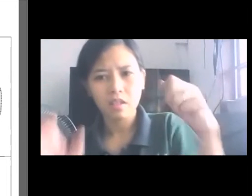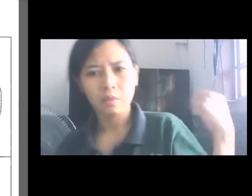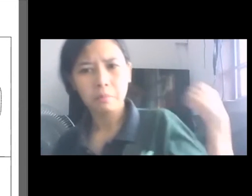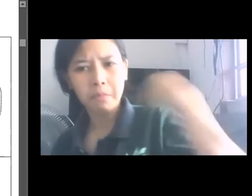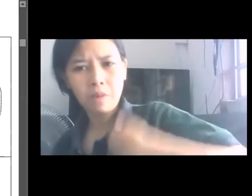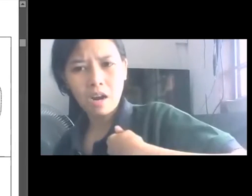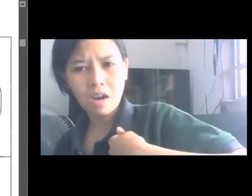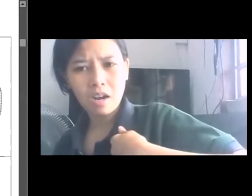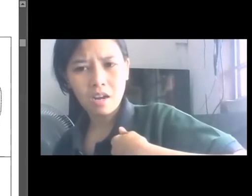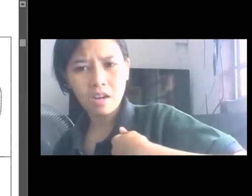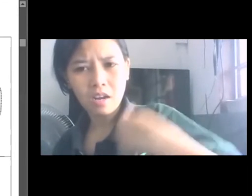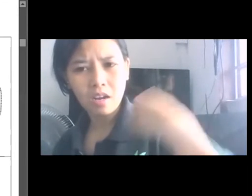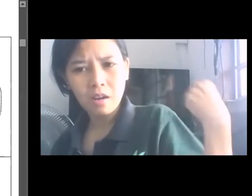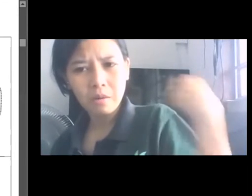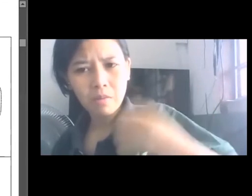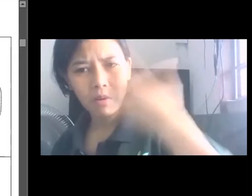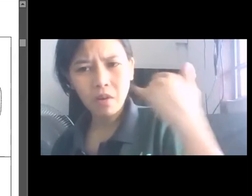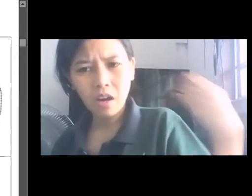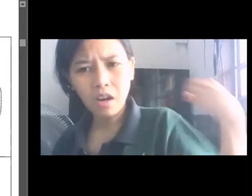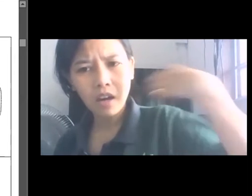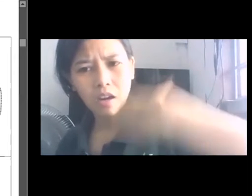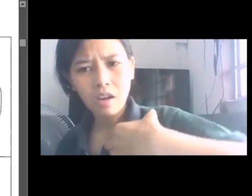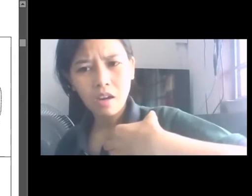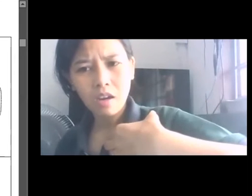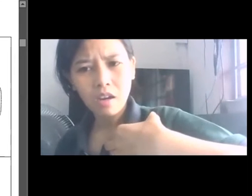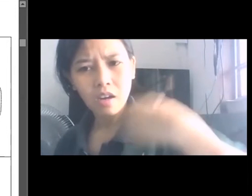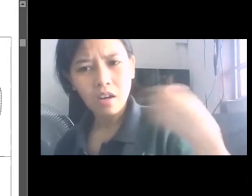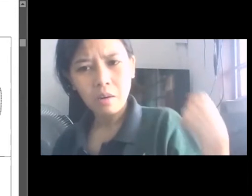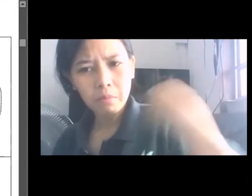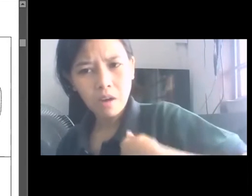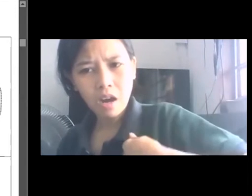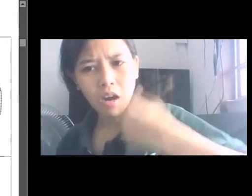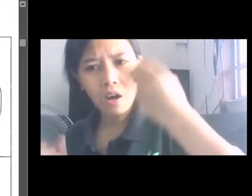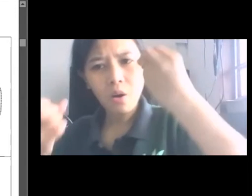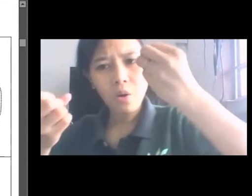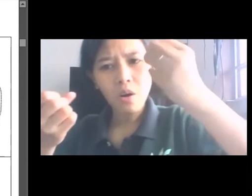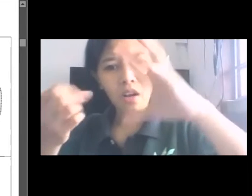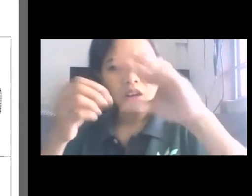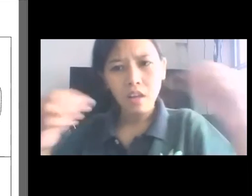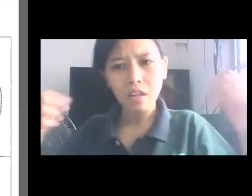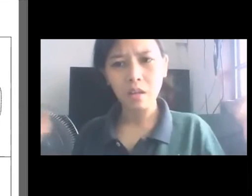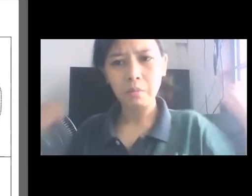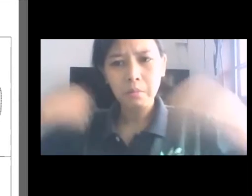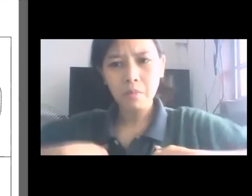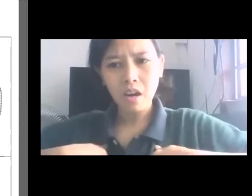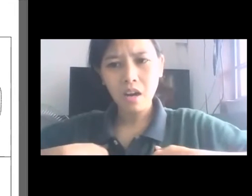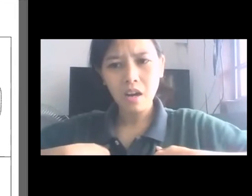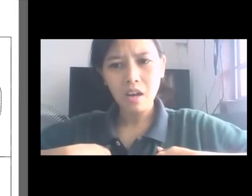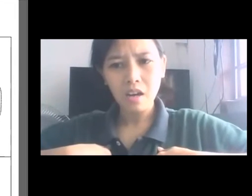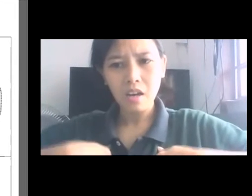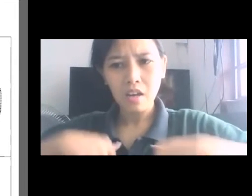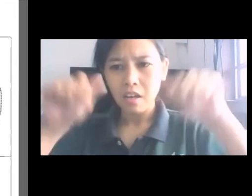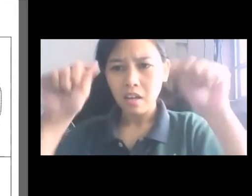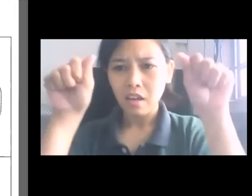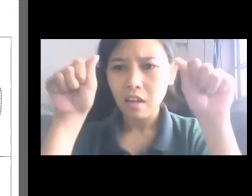We need to know the hand shape. Is it a C hand shape or A hand shape for bag? Because I don't think it's clear.